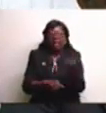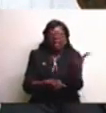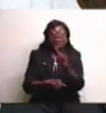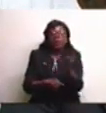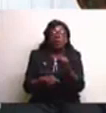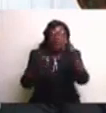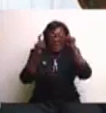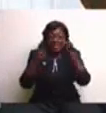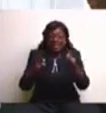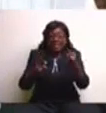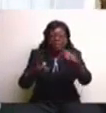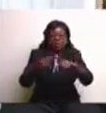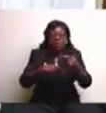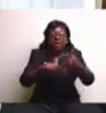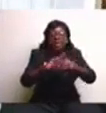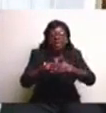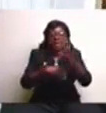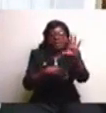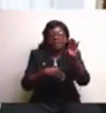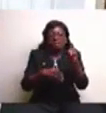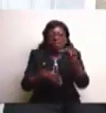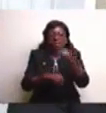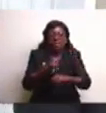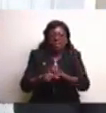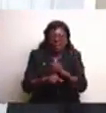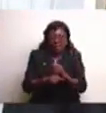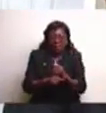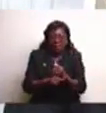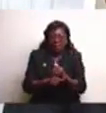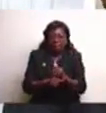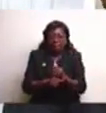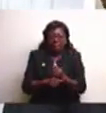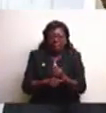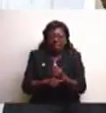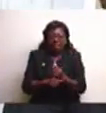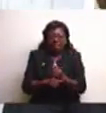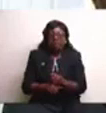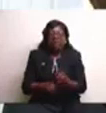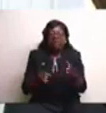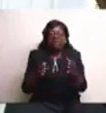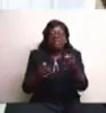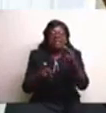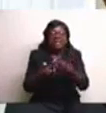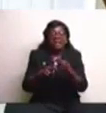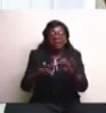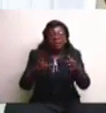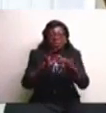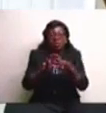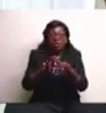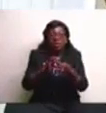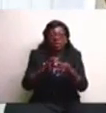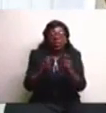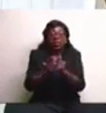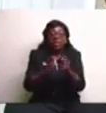time, the name George Smith was as synonymous with Exuma as the name Georgetown.